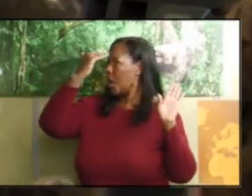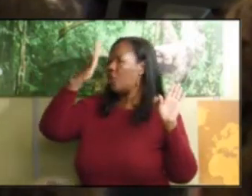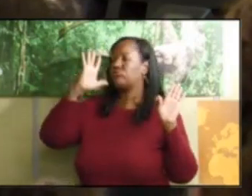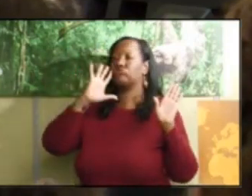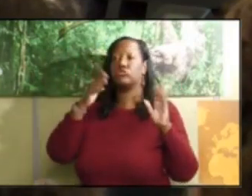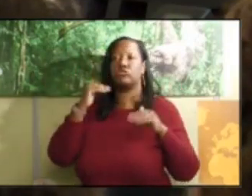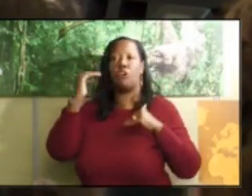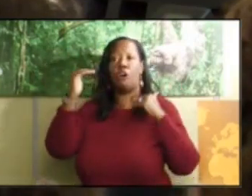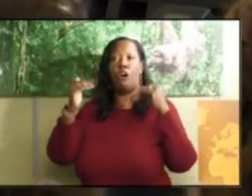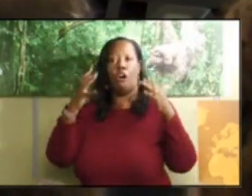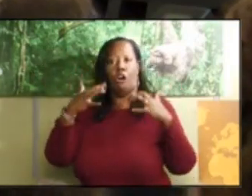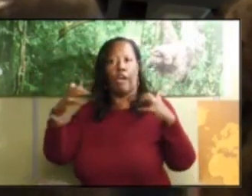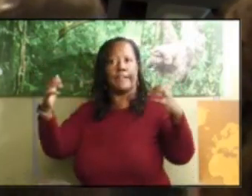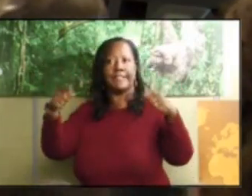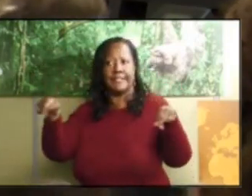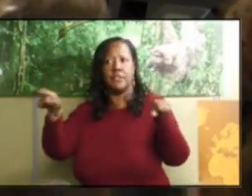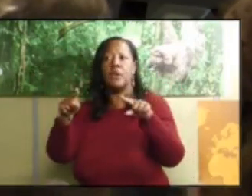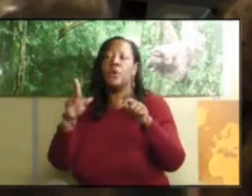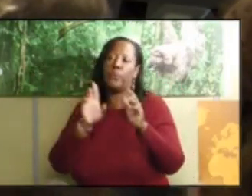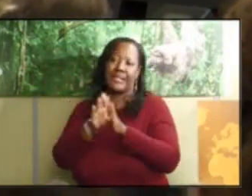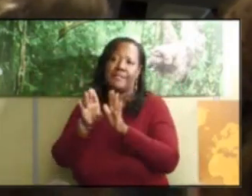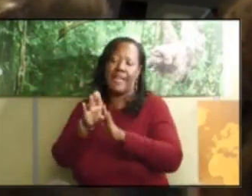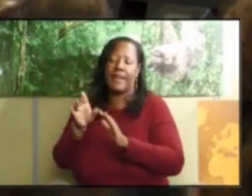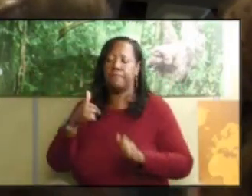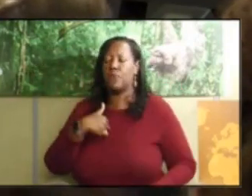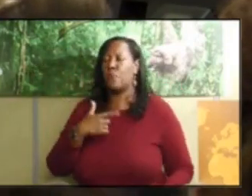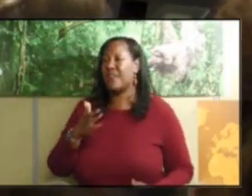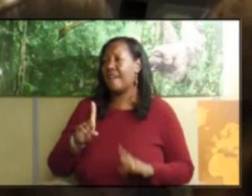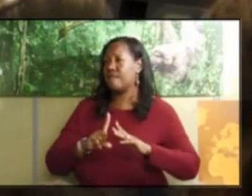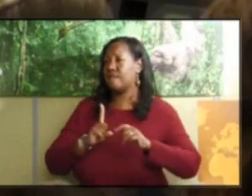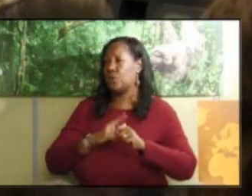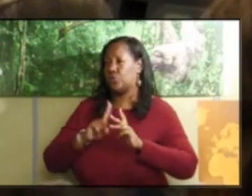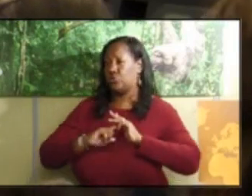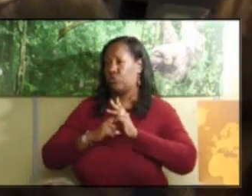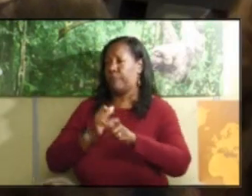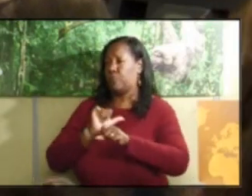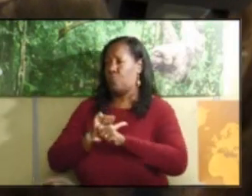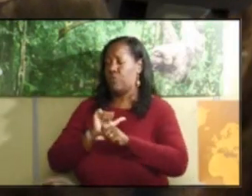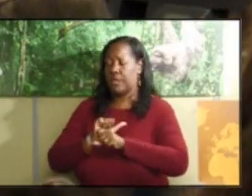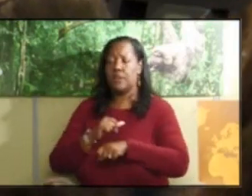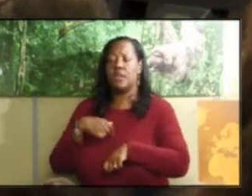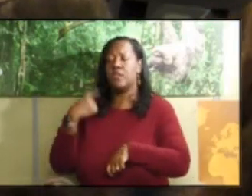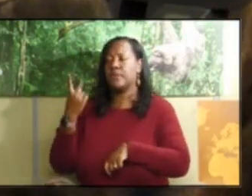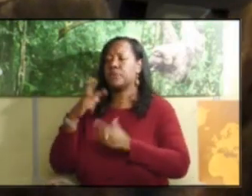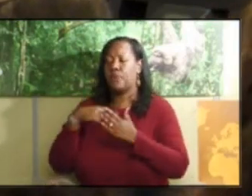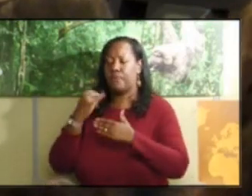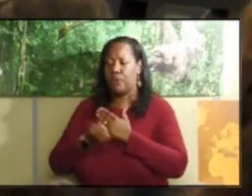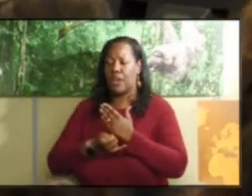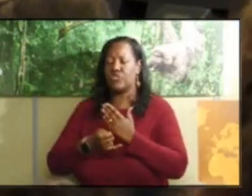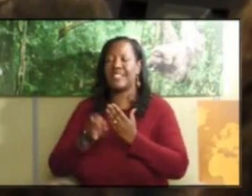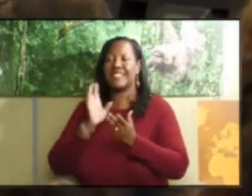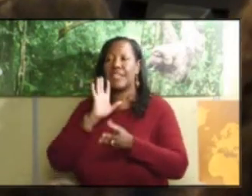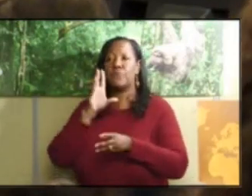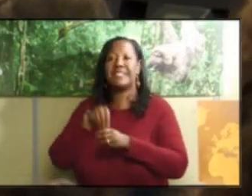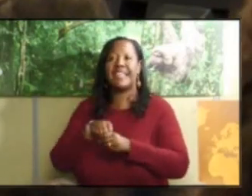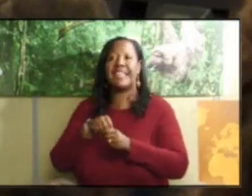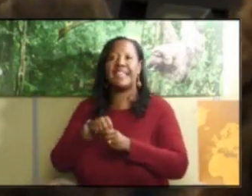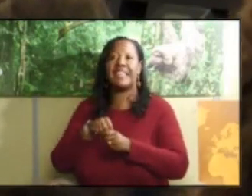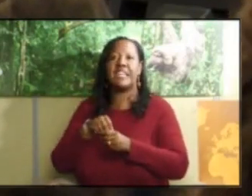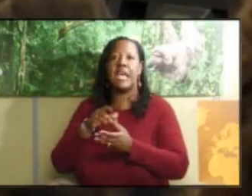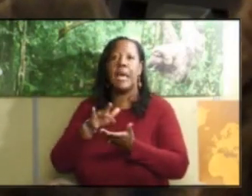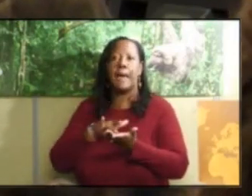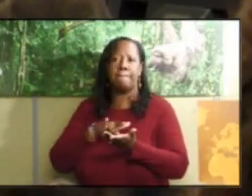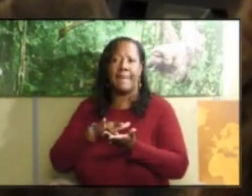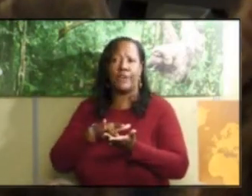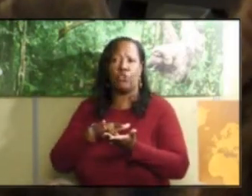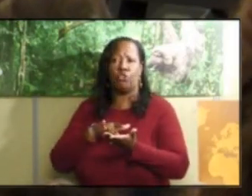that. Early in my career, I worked on a project that was at a medical, it was being shown as a history exhibit